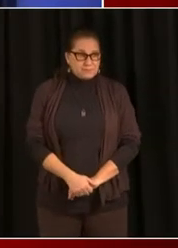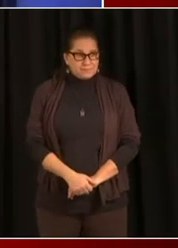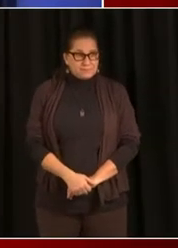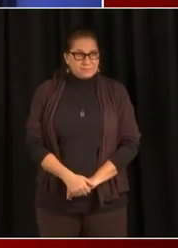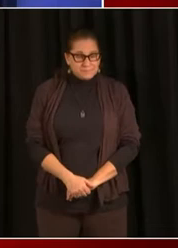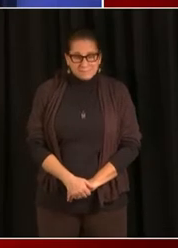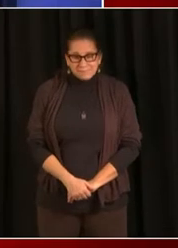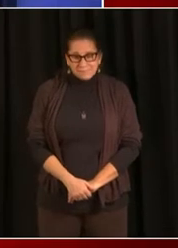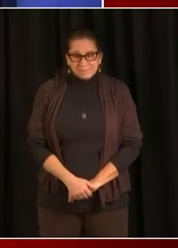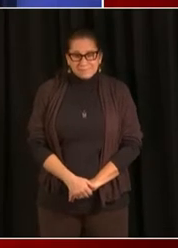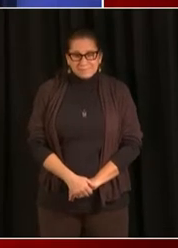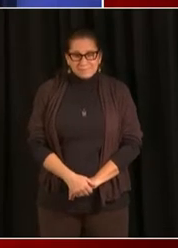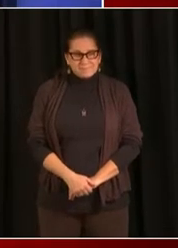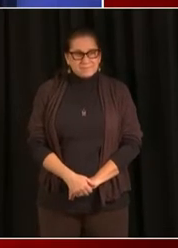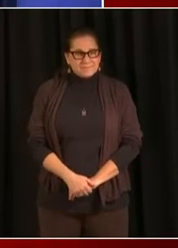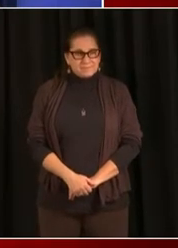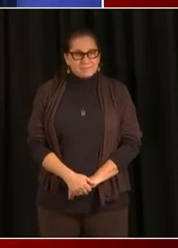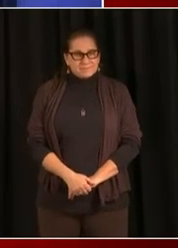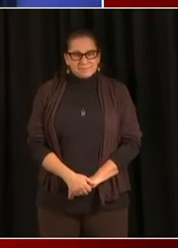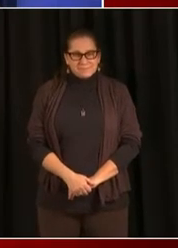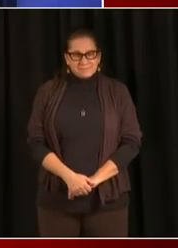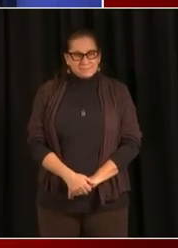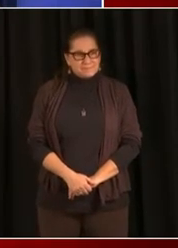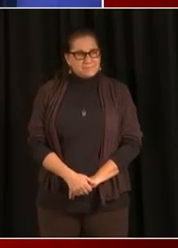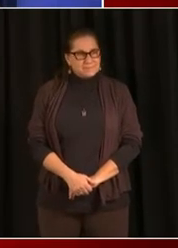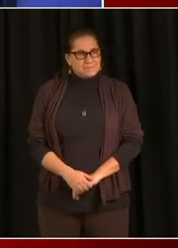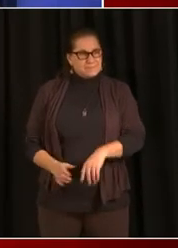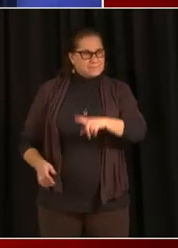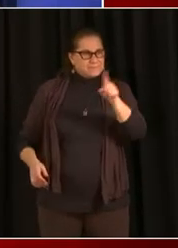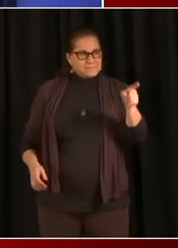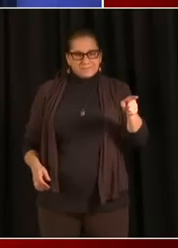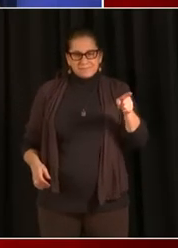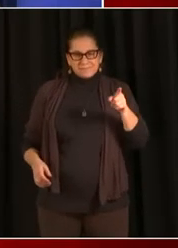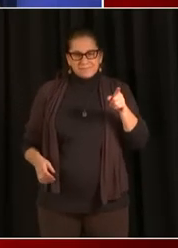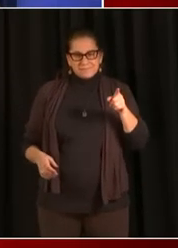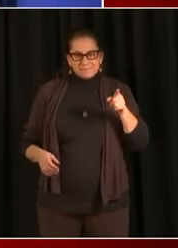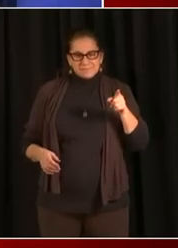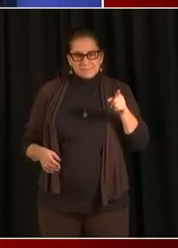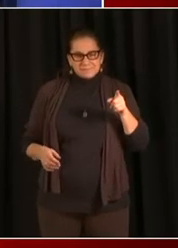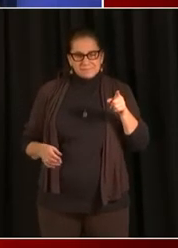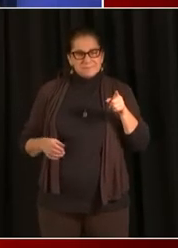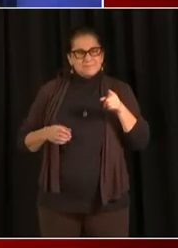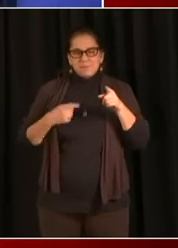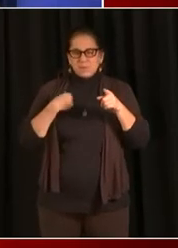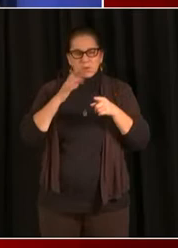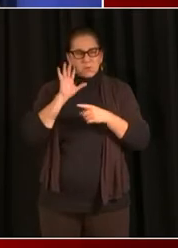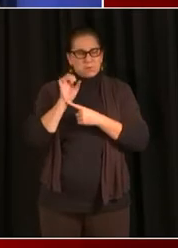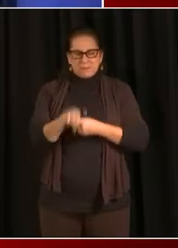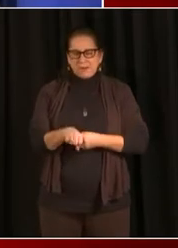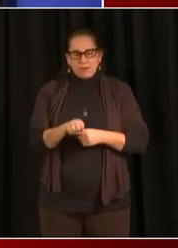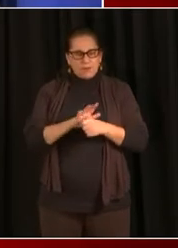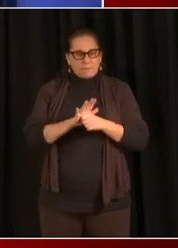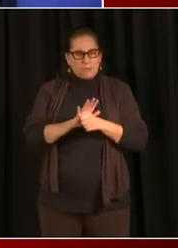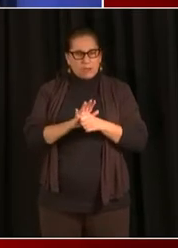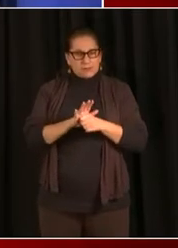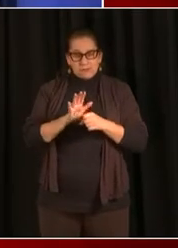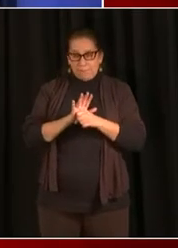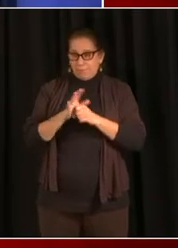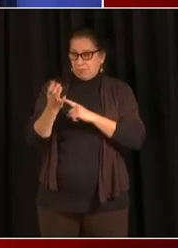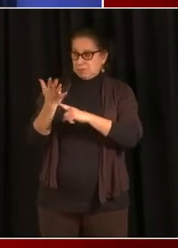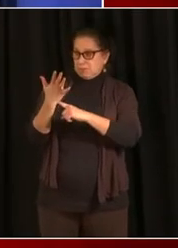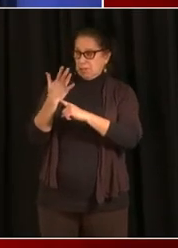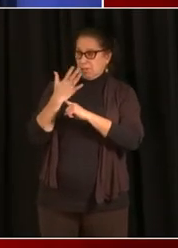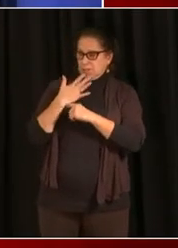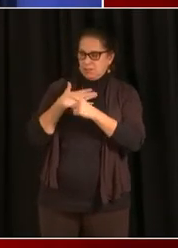that we are going to beat the COVID. We are going to beat it. It's not going